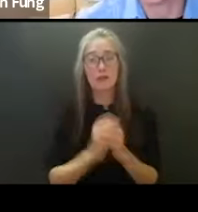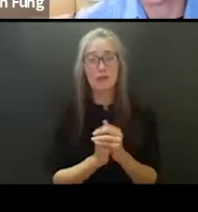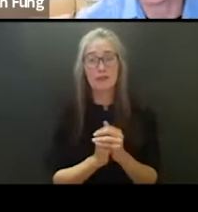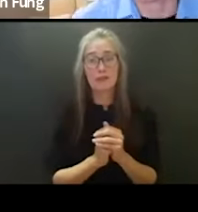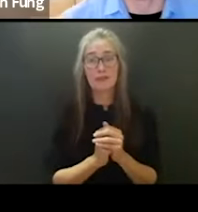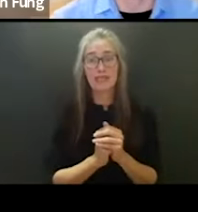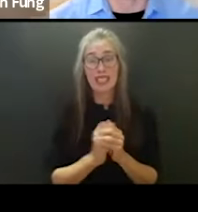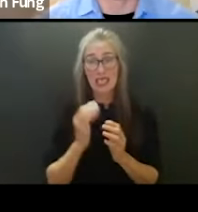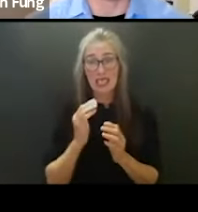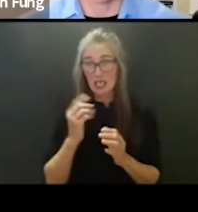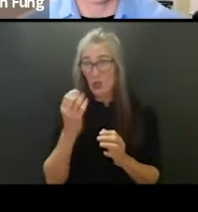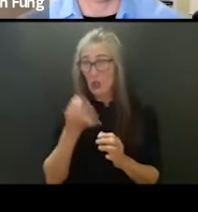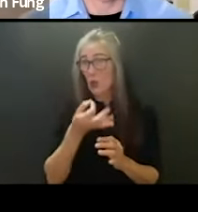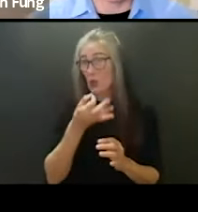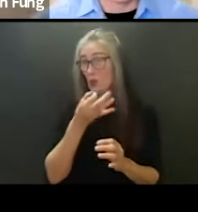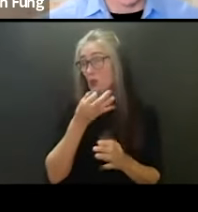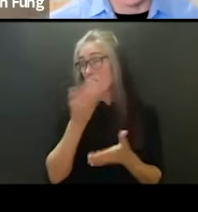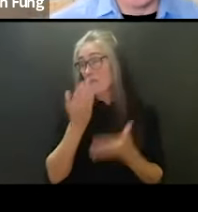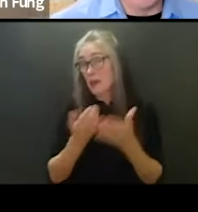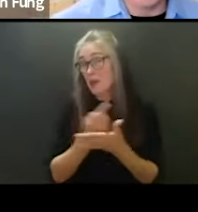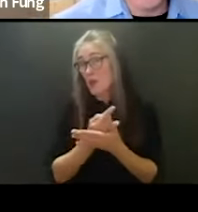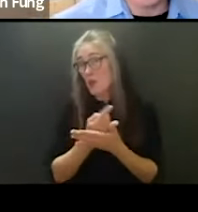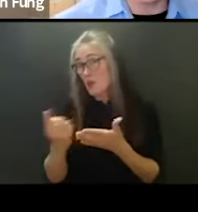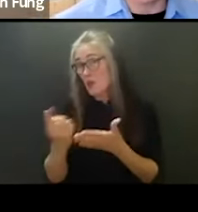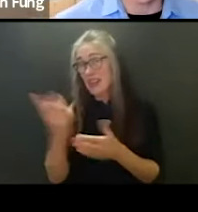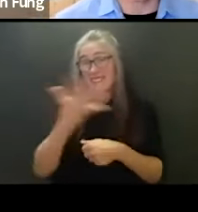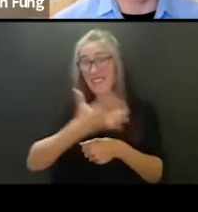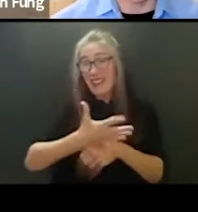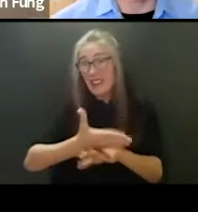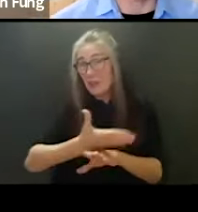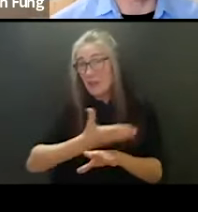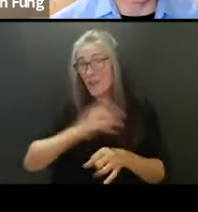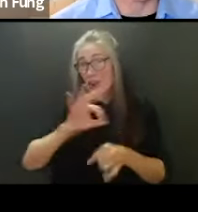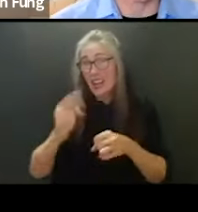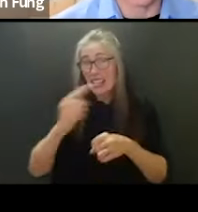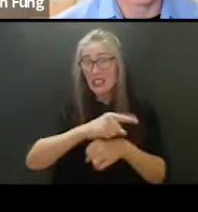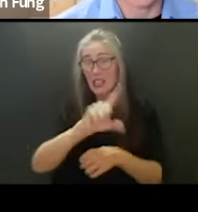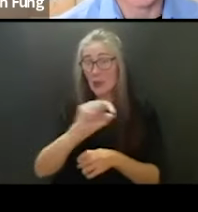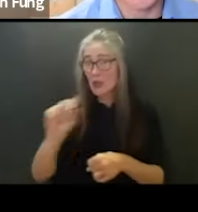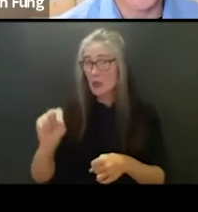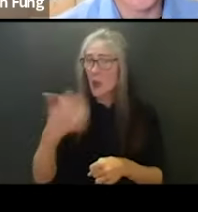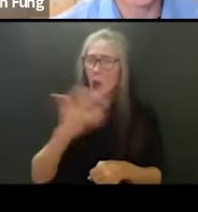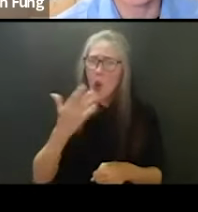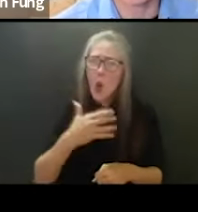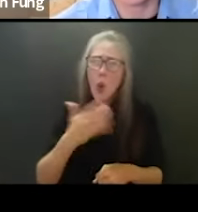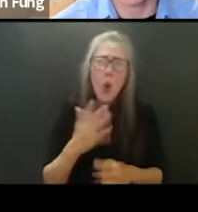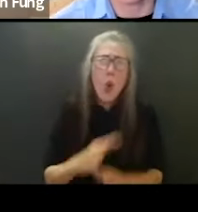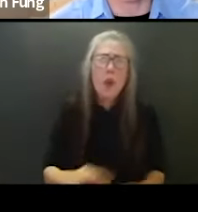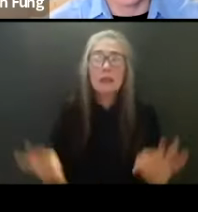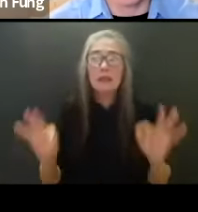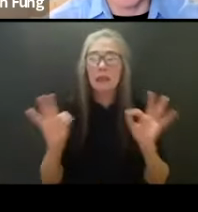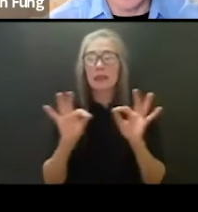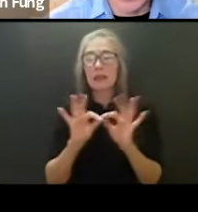in our nation's history. We're a little bit less than one week, about five days out from Election Day 2020.